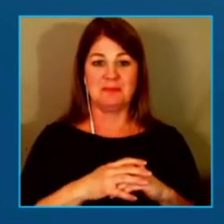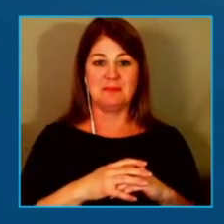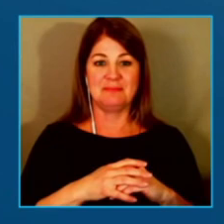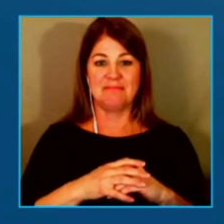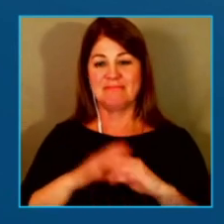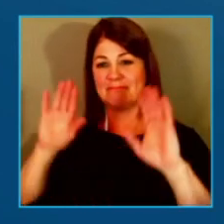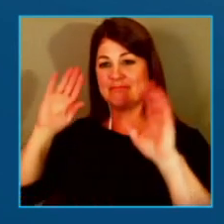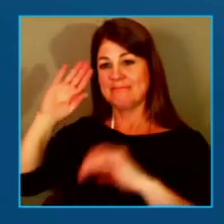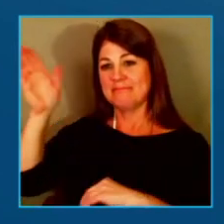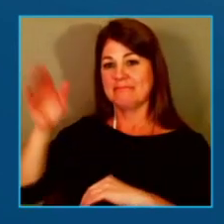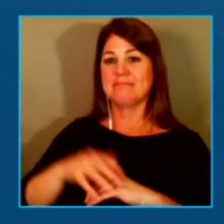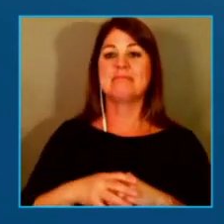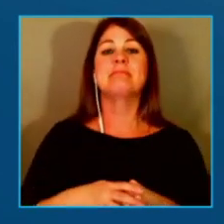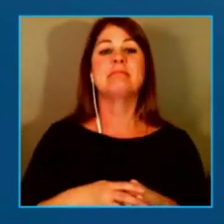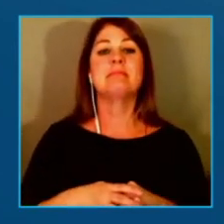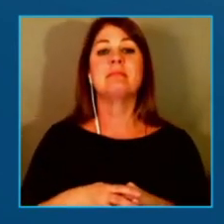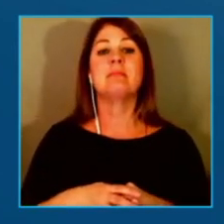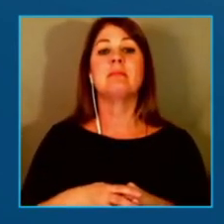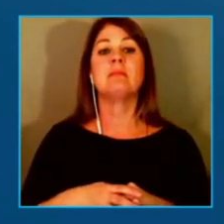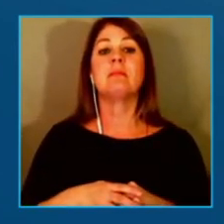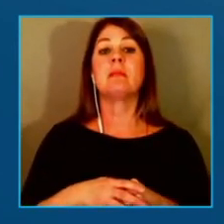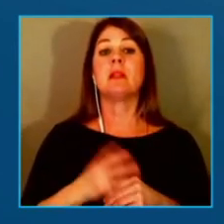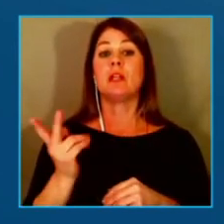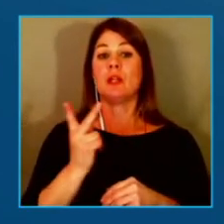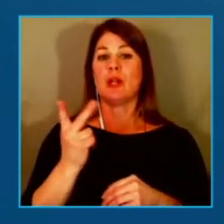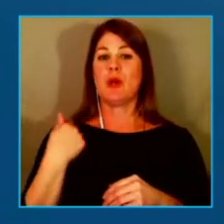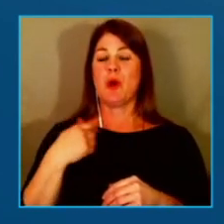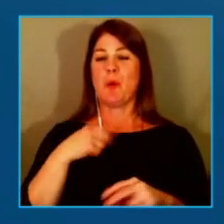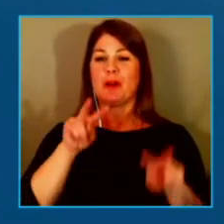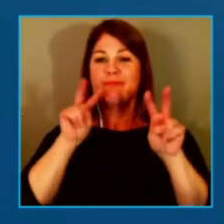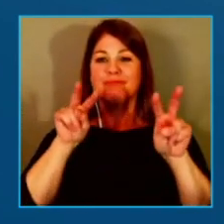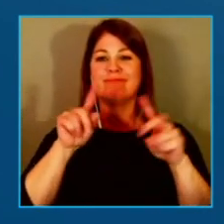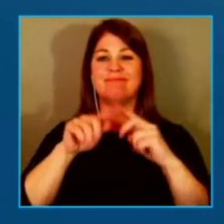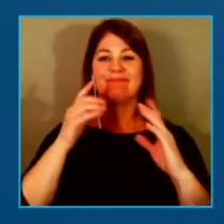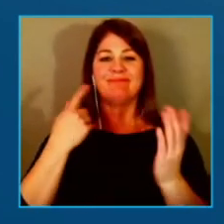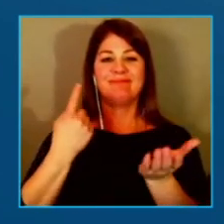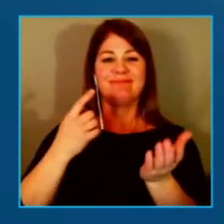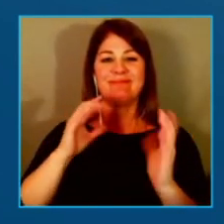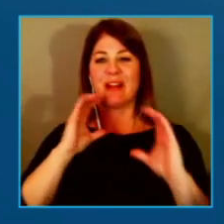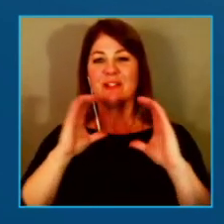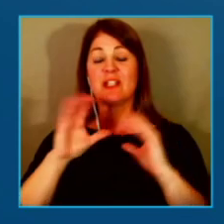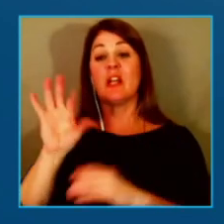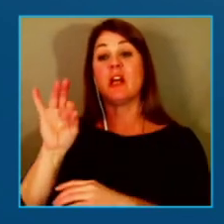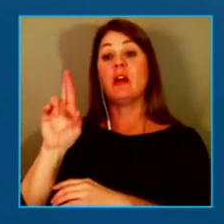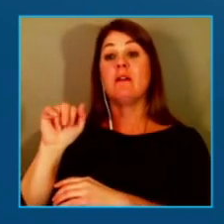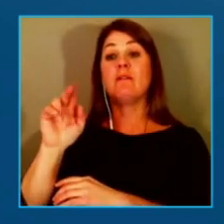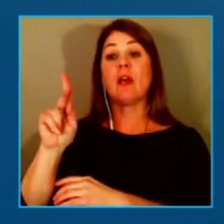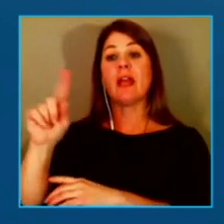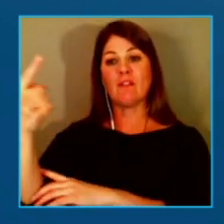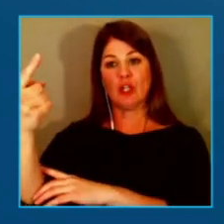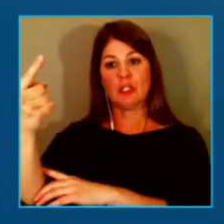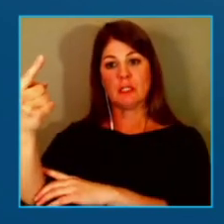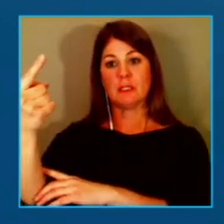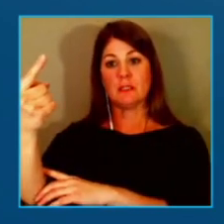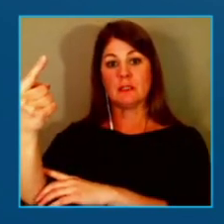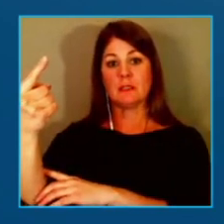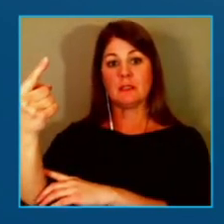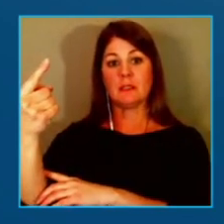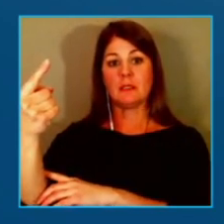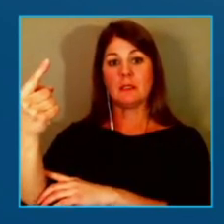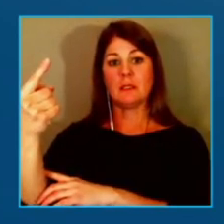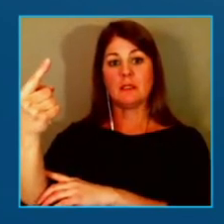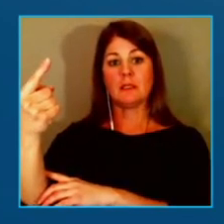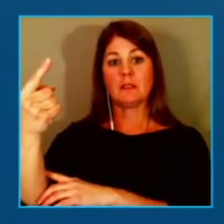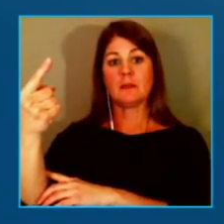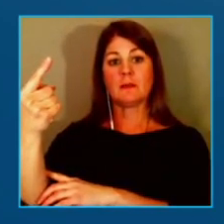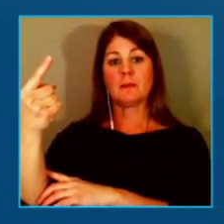See you all. We are looking forward to this conversation, and Frank's going to go first with a review of the changes that